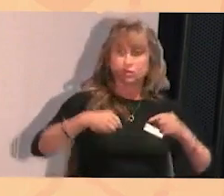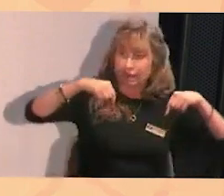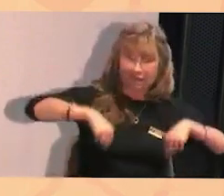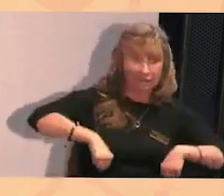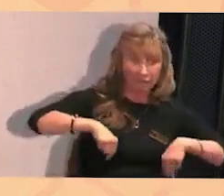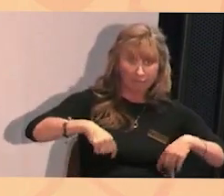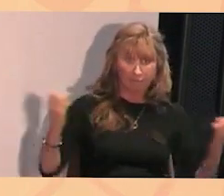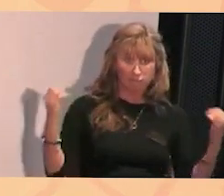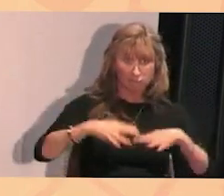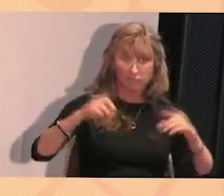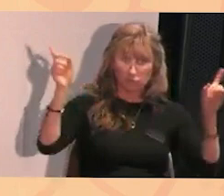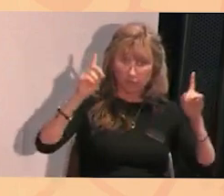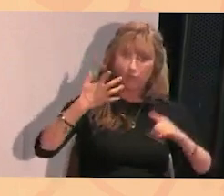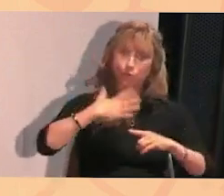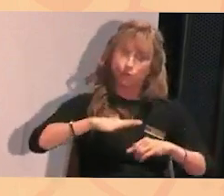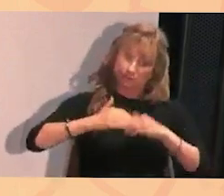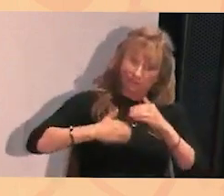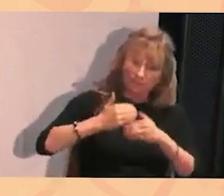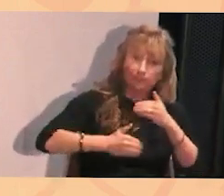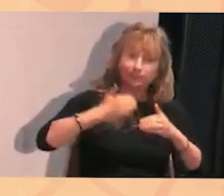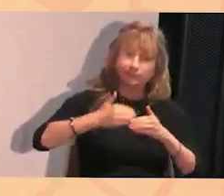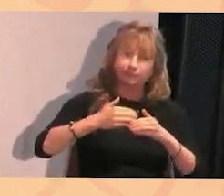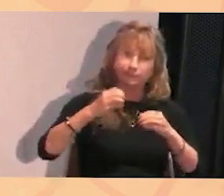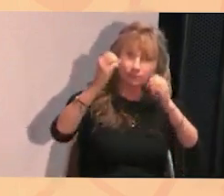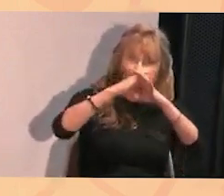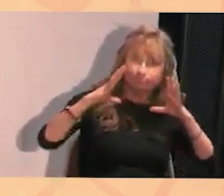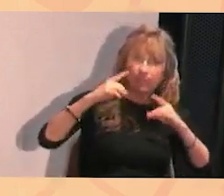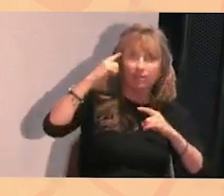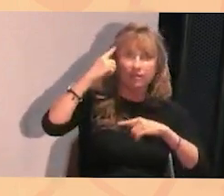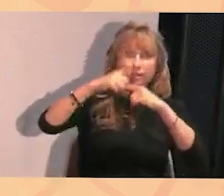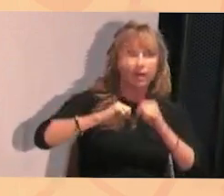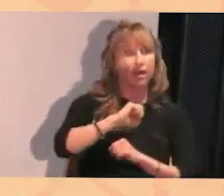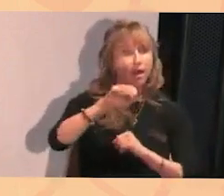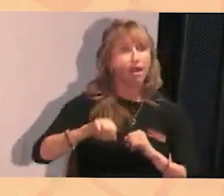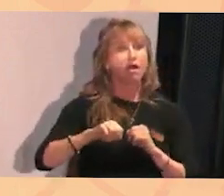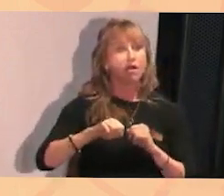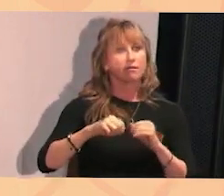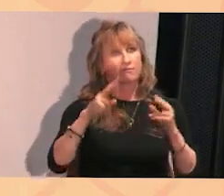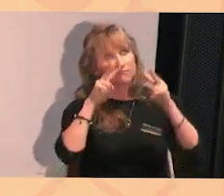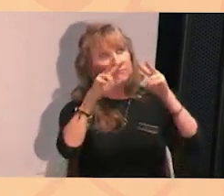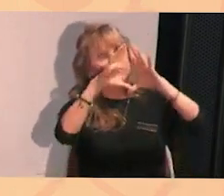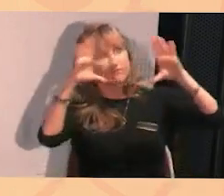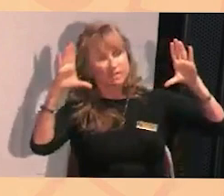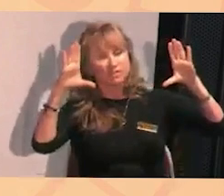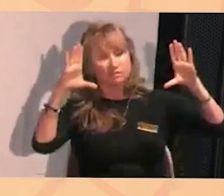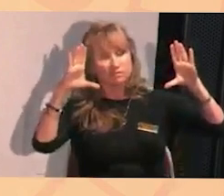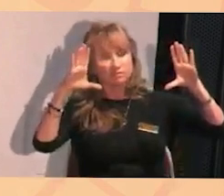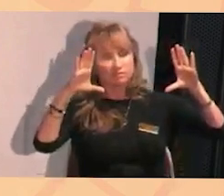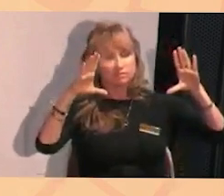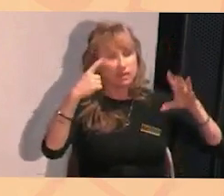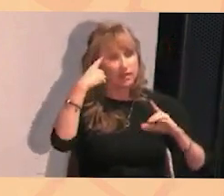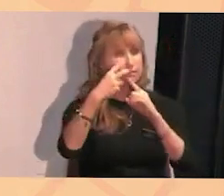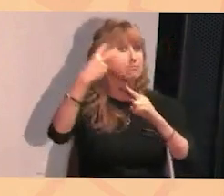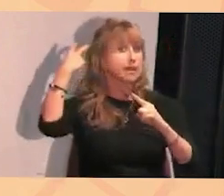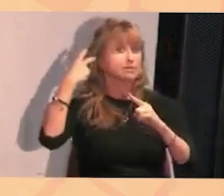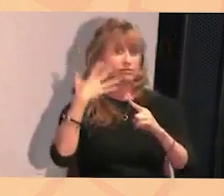contribute to the realisation of a dream, a vision, held by First Nations arts and cultural leaders over the last 50 years,